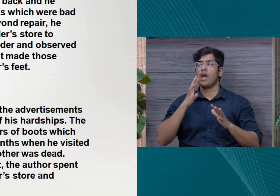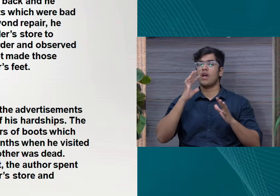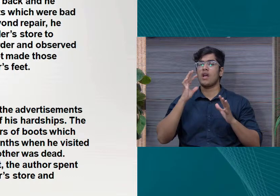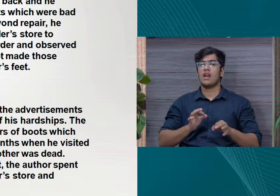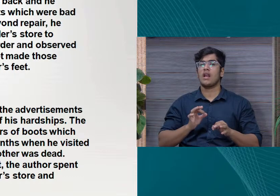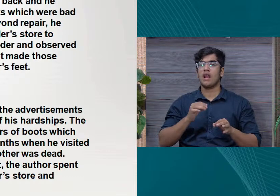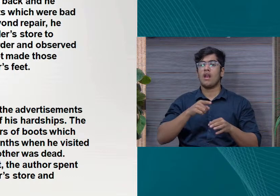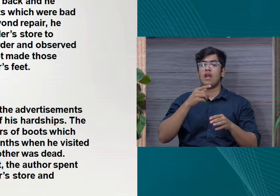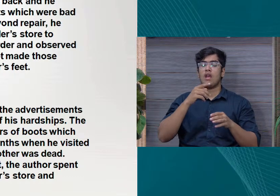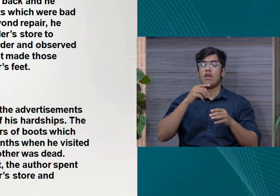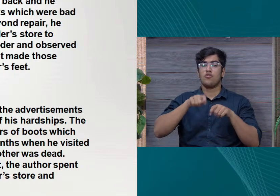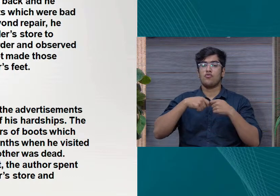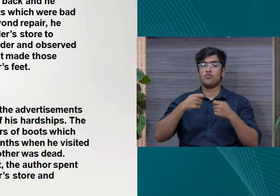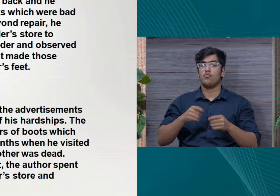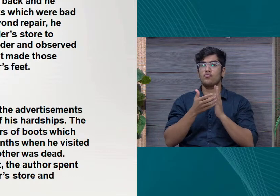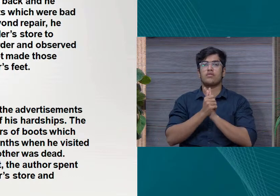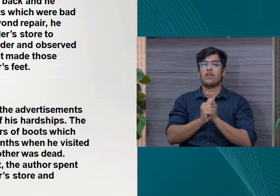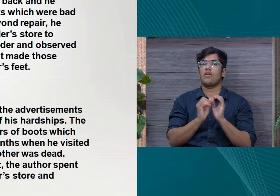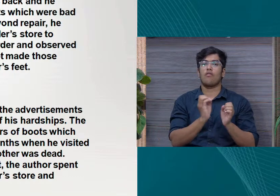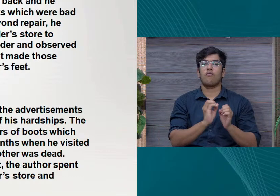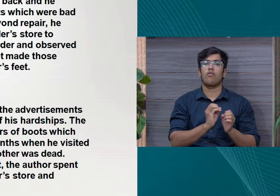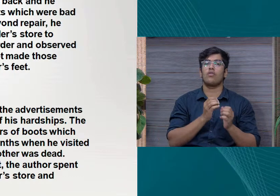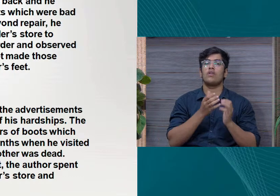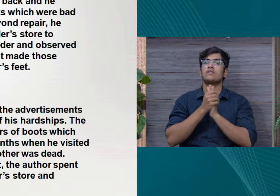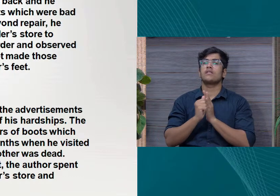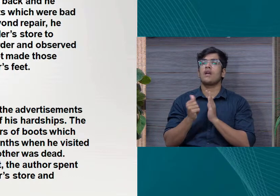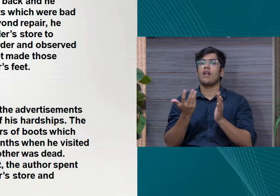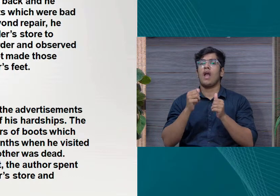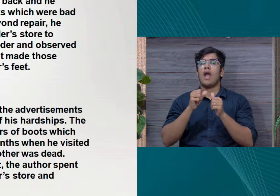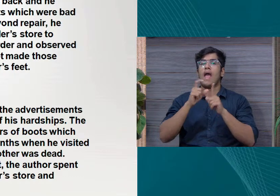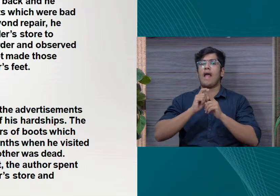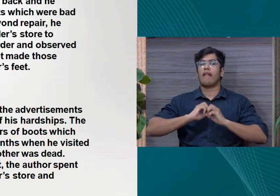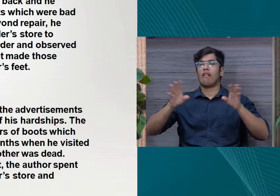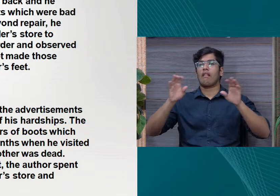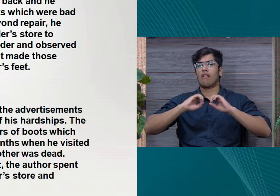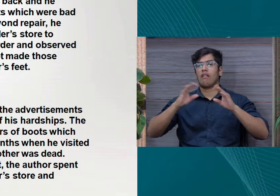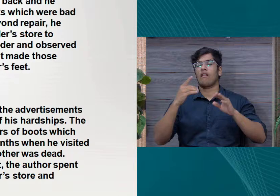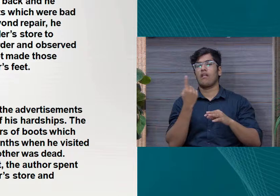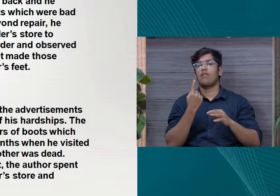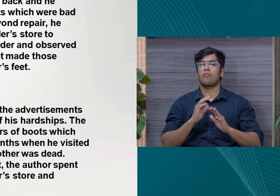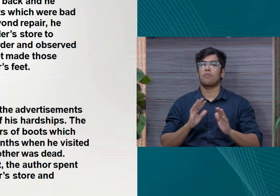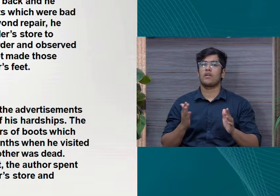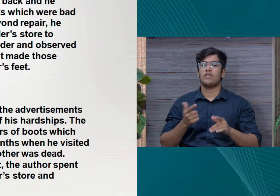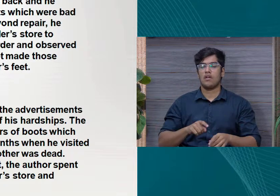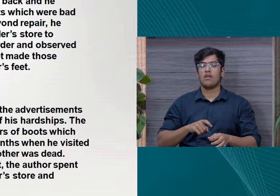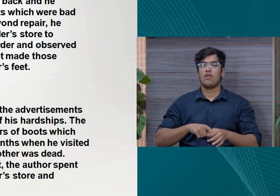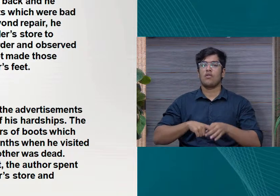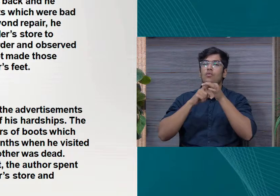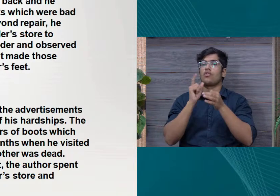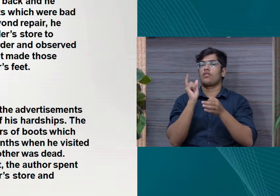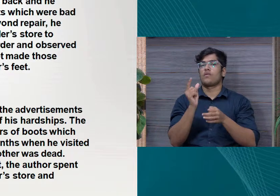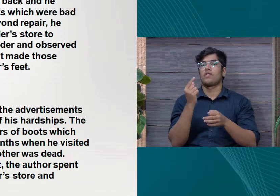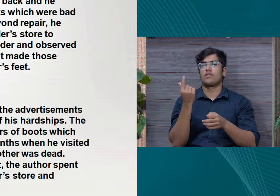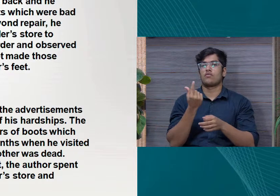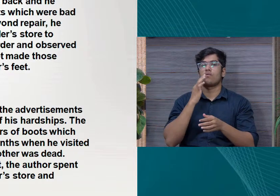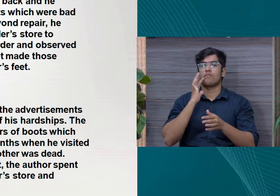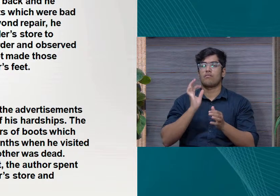advertisements, and the shoemaking is lacking the quality. That is why the word quality is being used in this